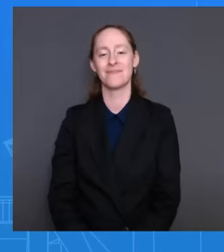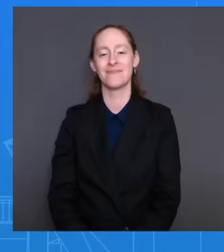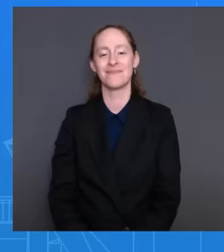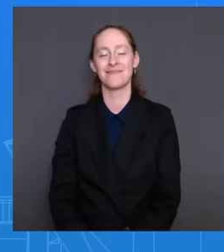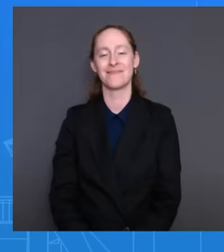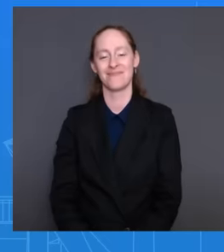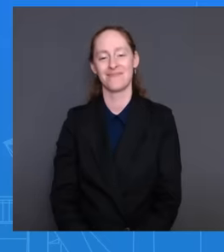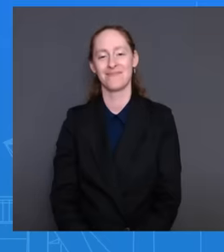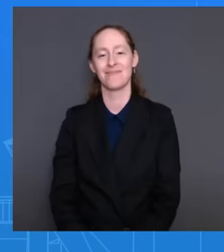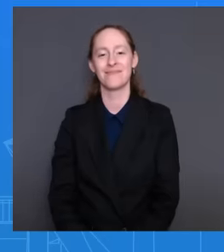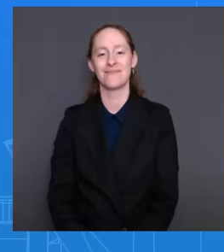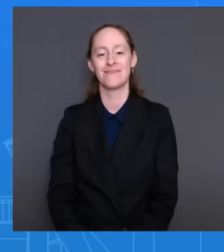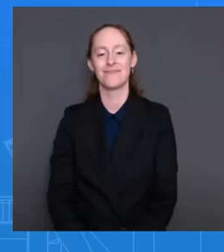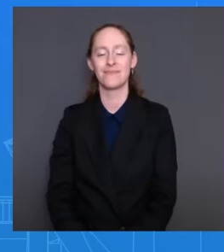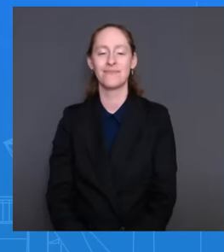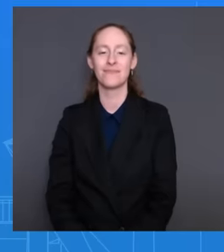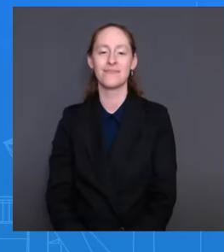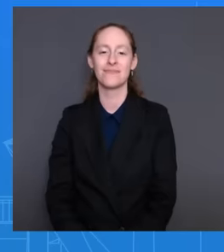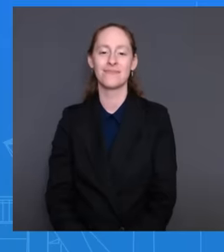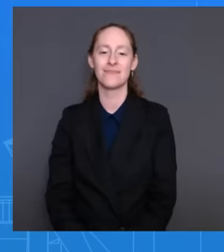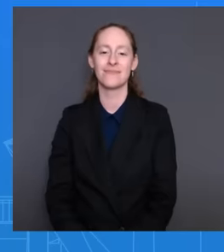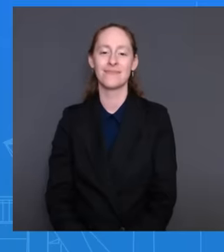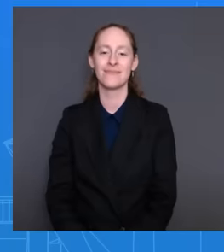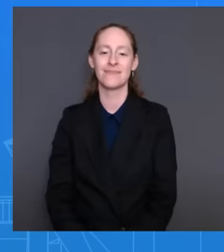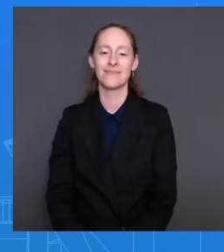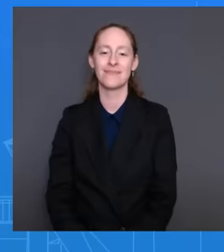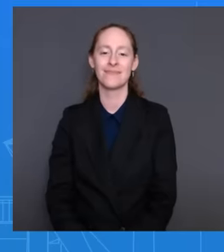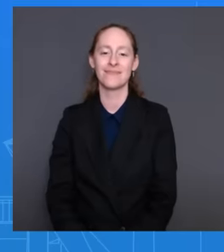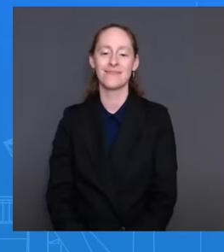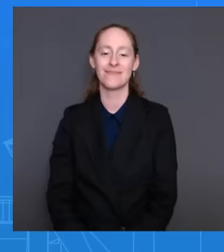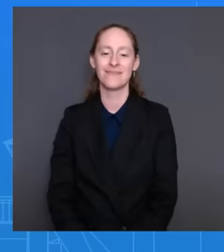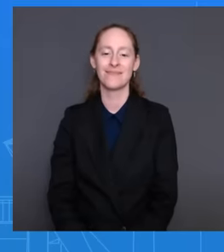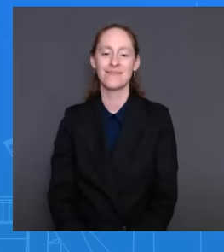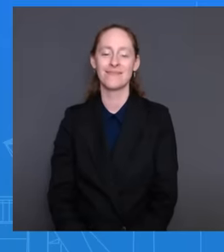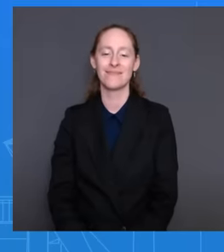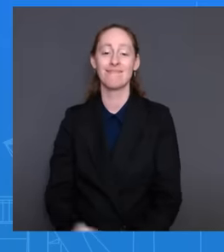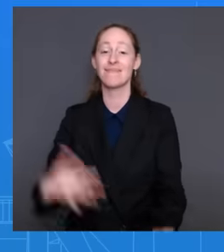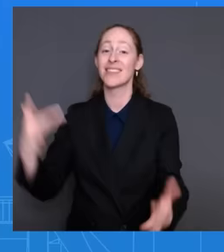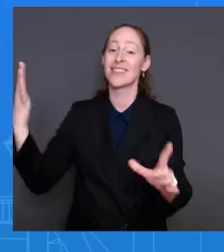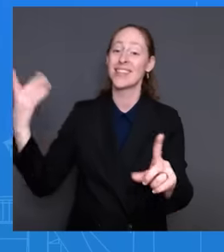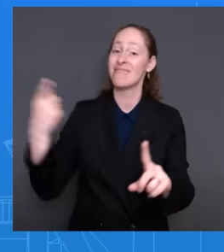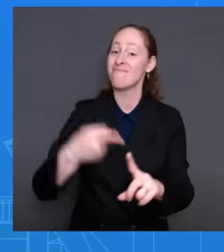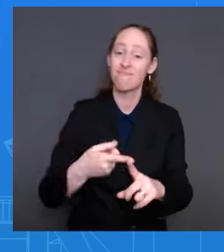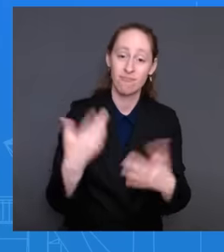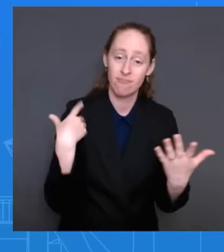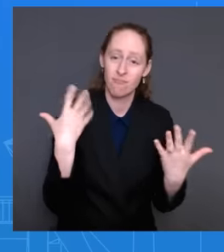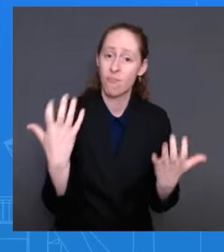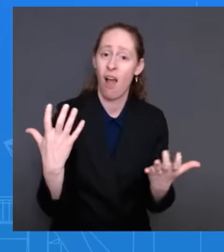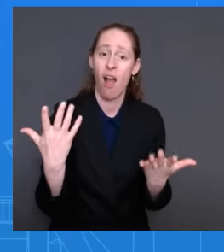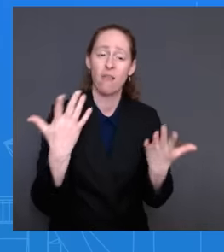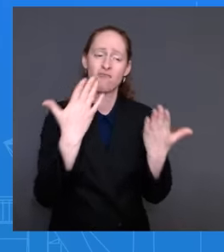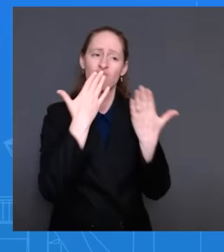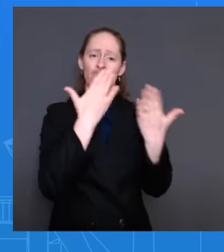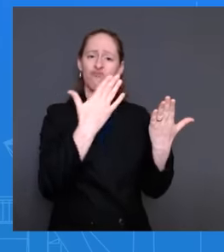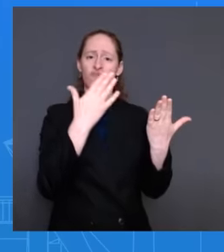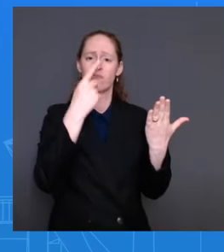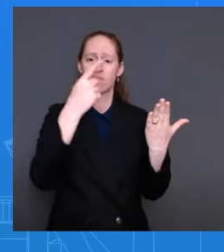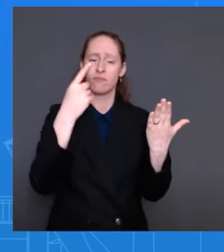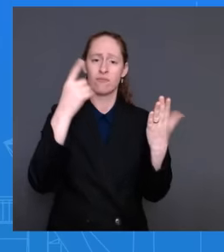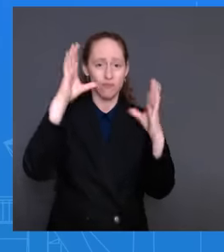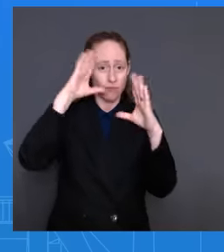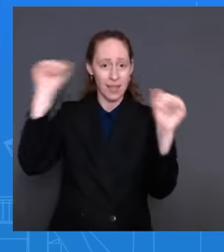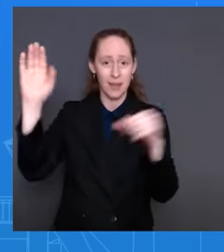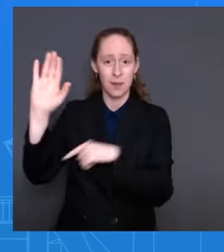And lastly, we thank President Biden and the White House for giving this important opportunity to speak about the important causes,